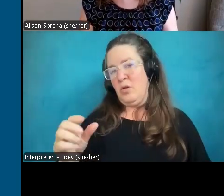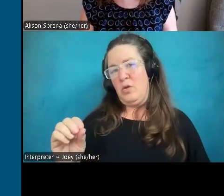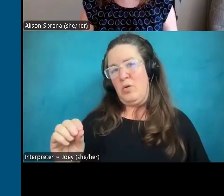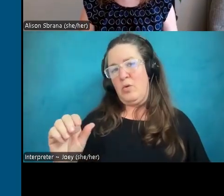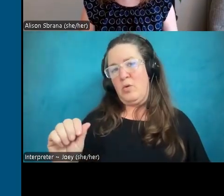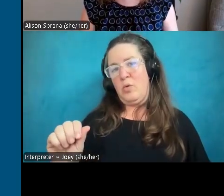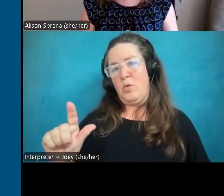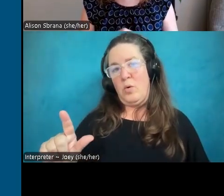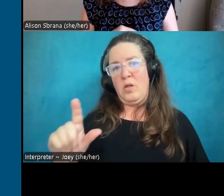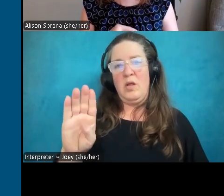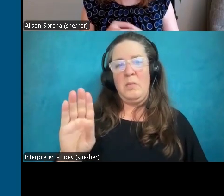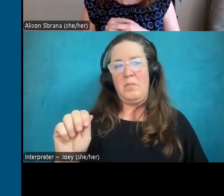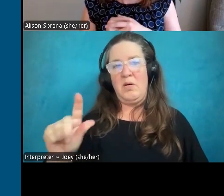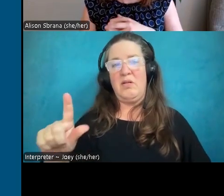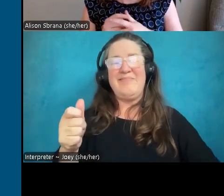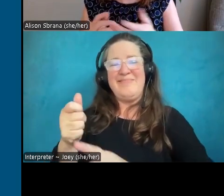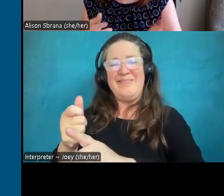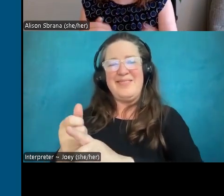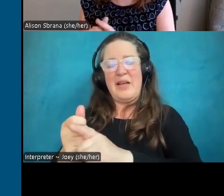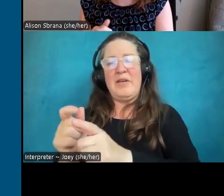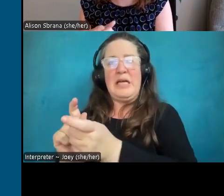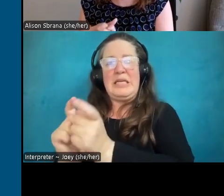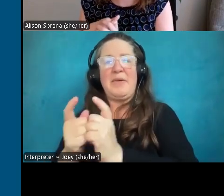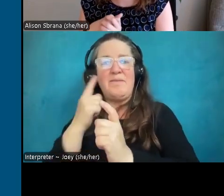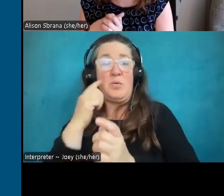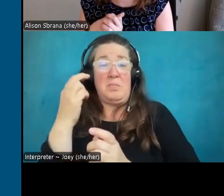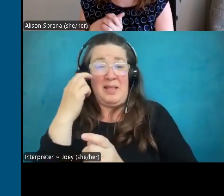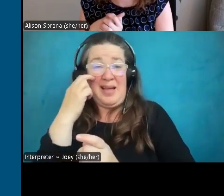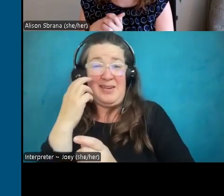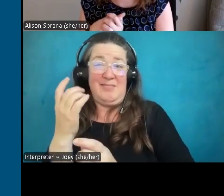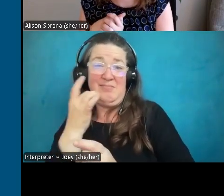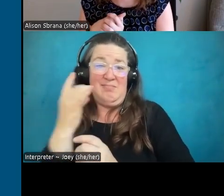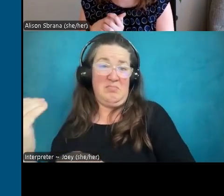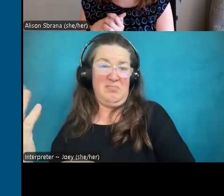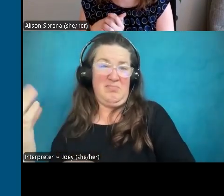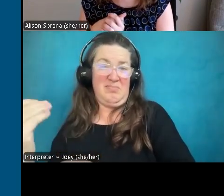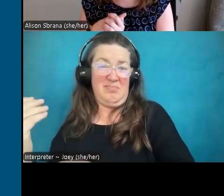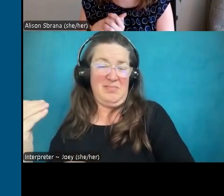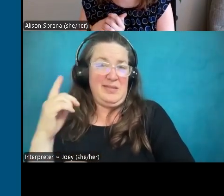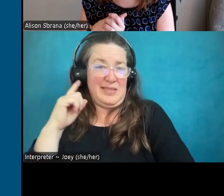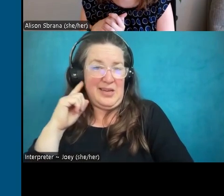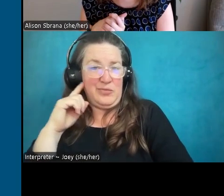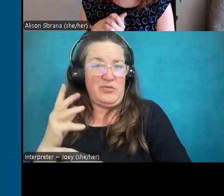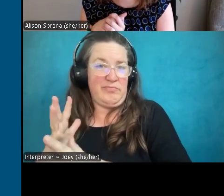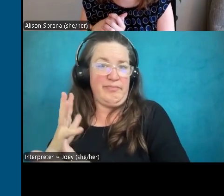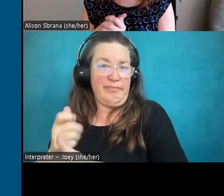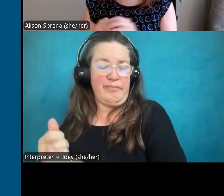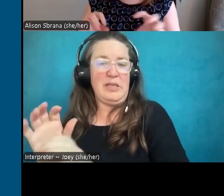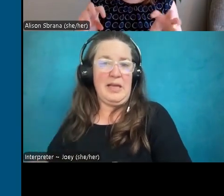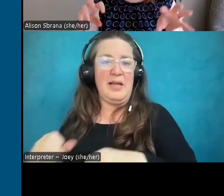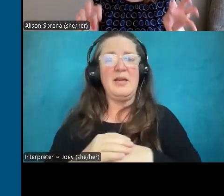sounds pretty fun to me, honestly. And this screenshot that I took is from a program